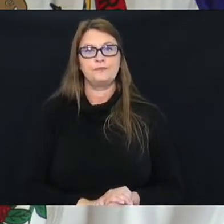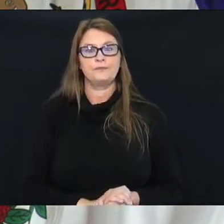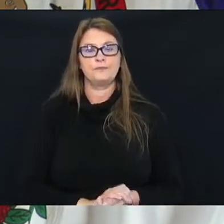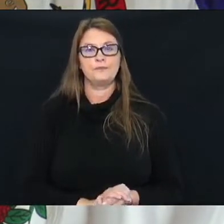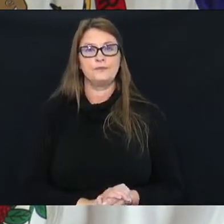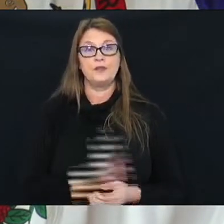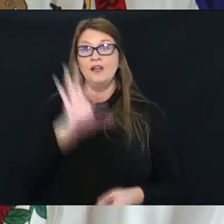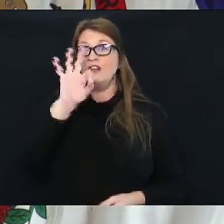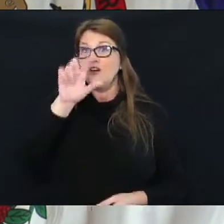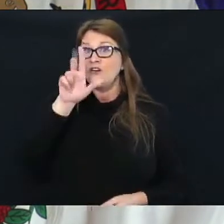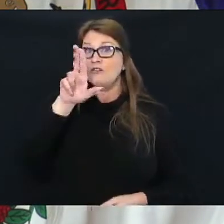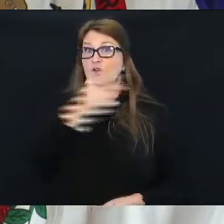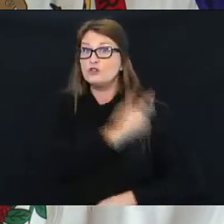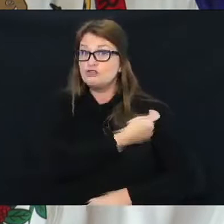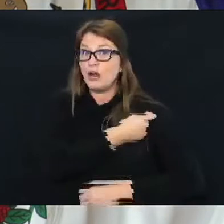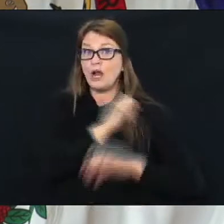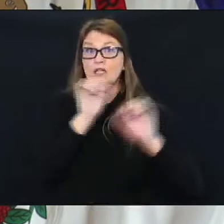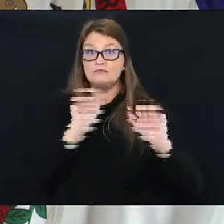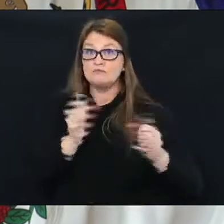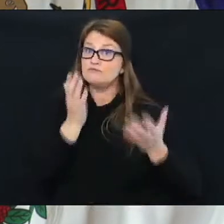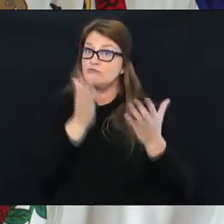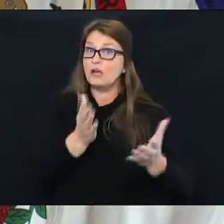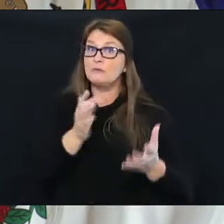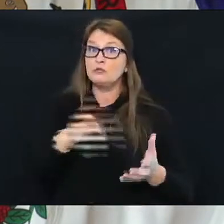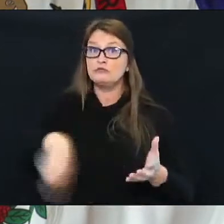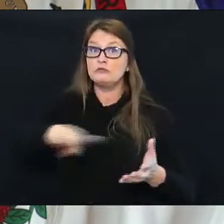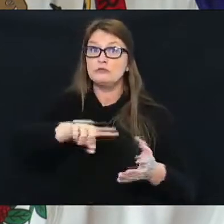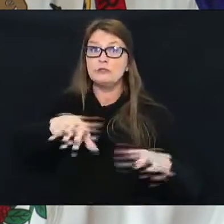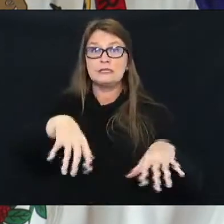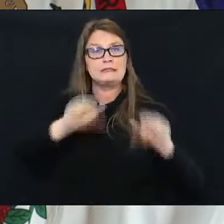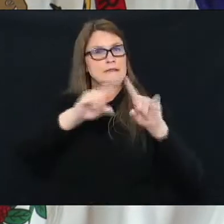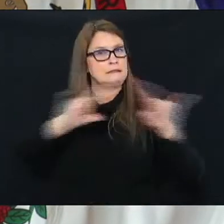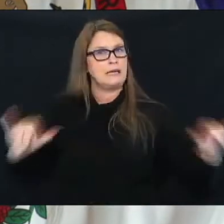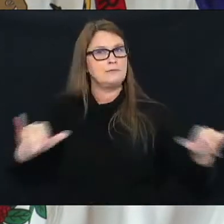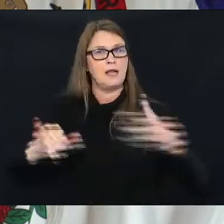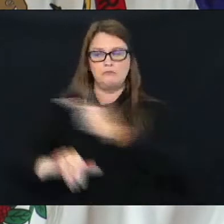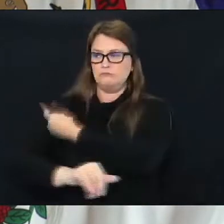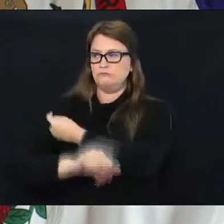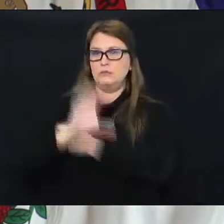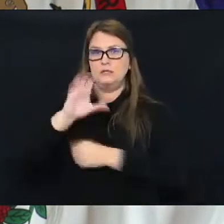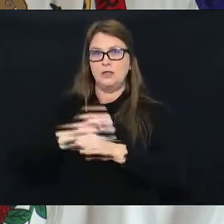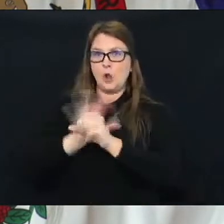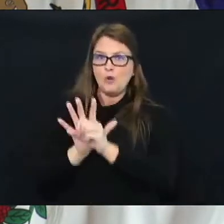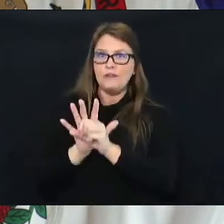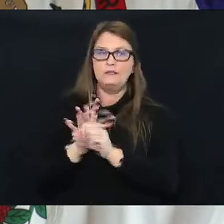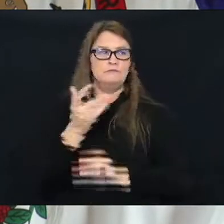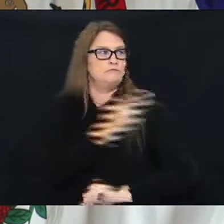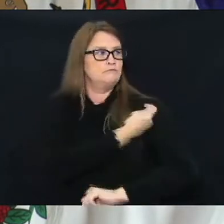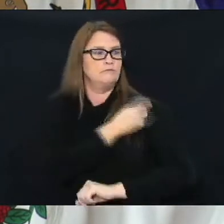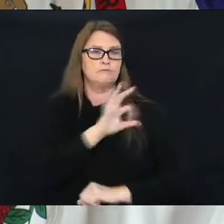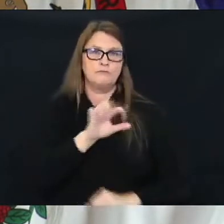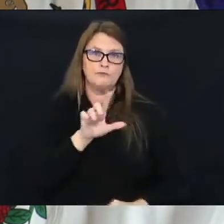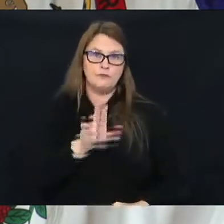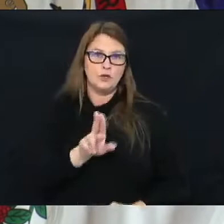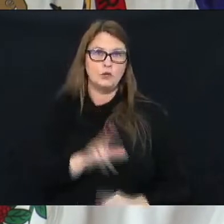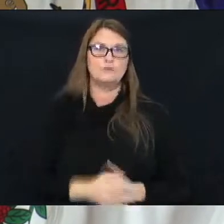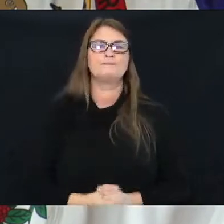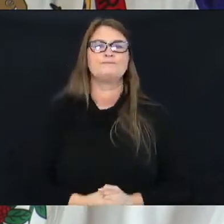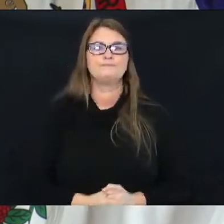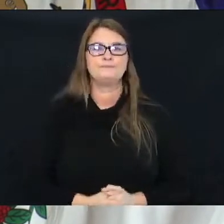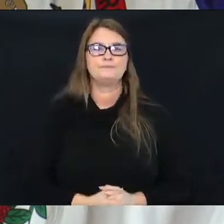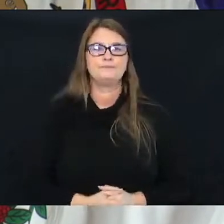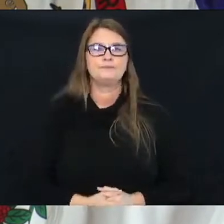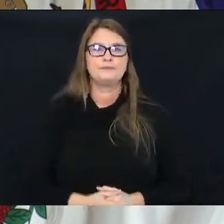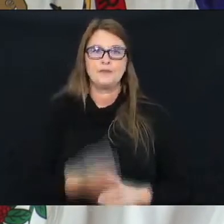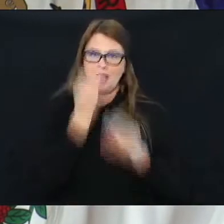getting your flu shot, I highly recommend you do that. You can do it at the same time you're getting your COVID shots. I